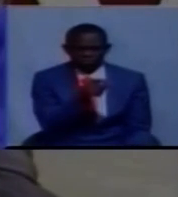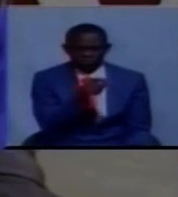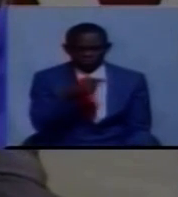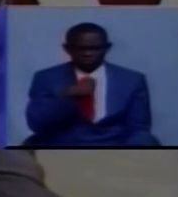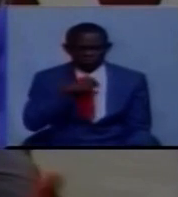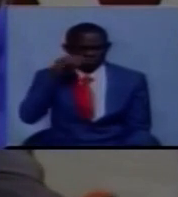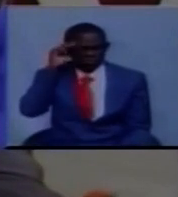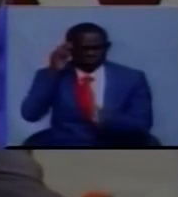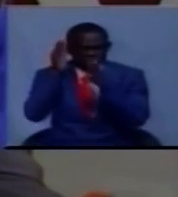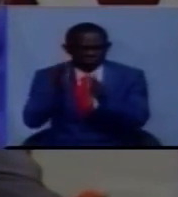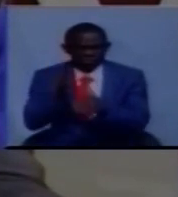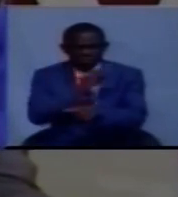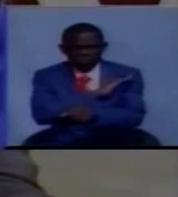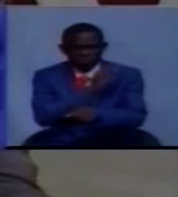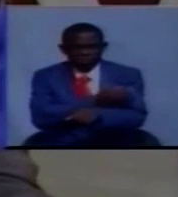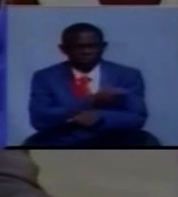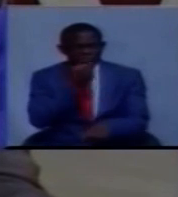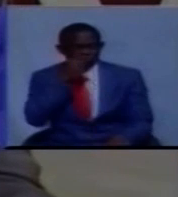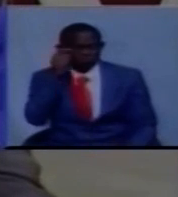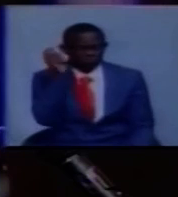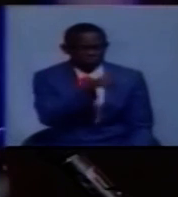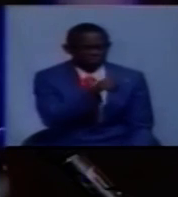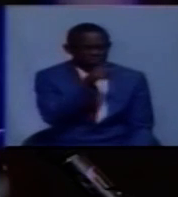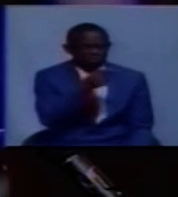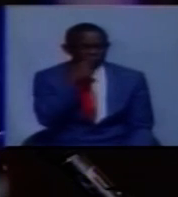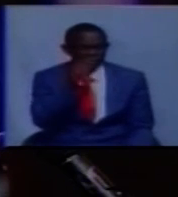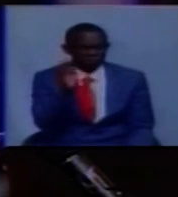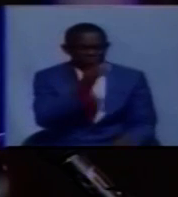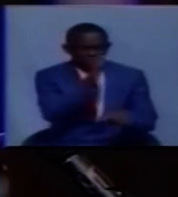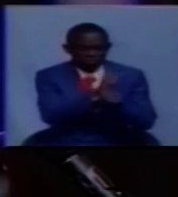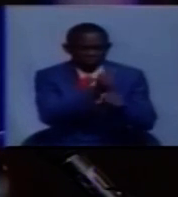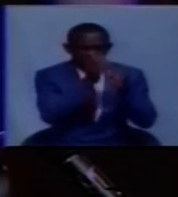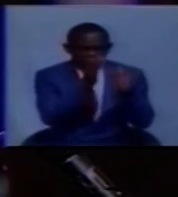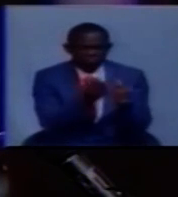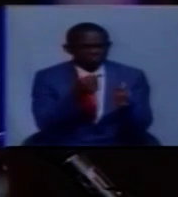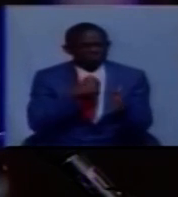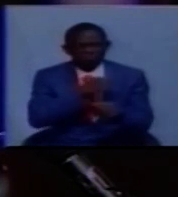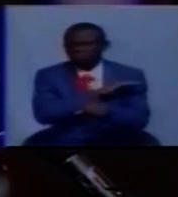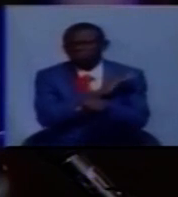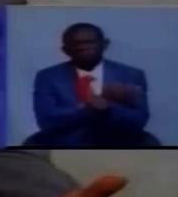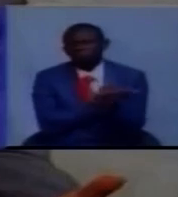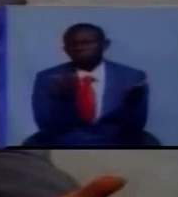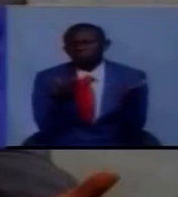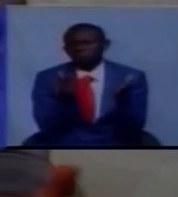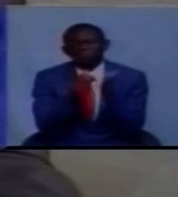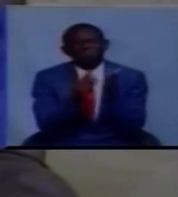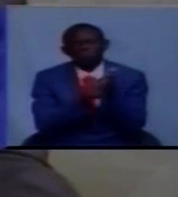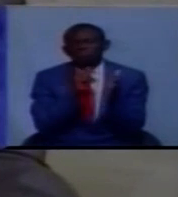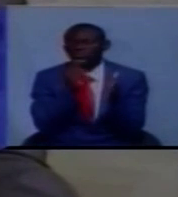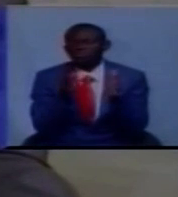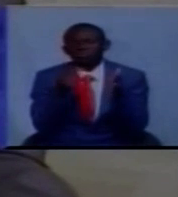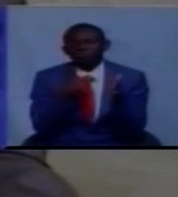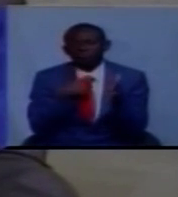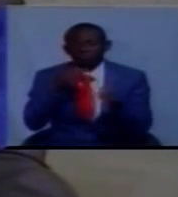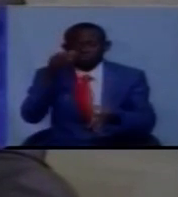to re-employ them except the court. So there was very little that we can do. That's why at the